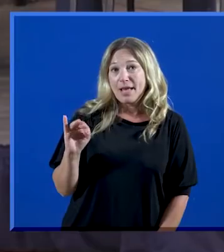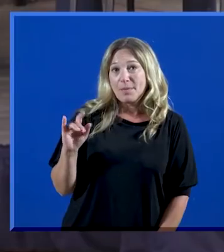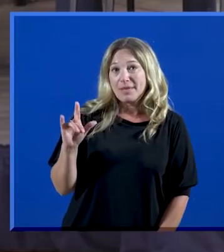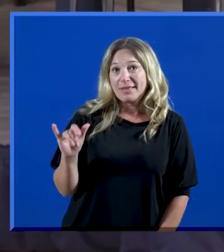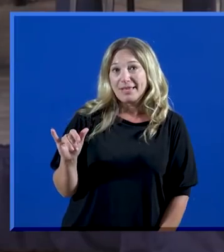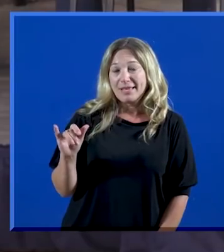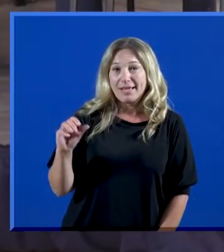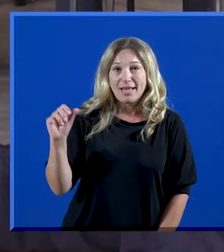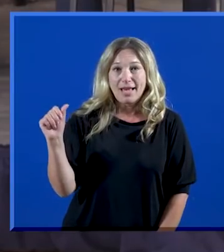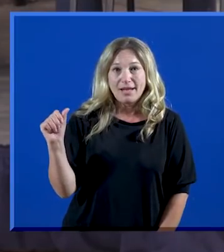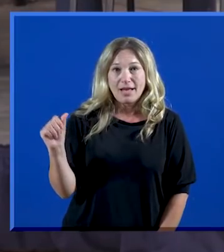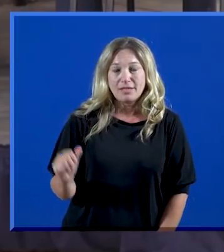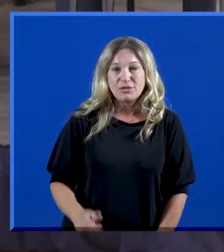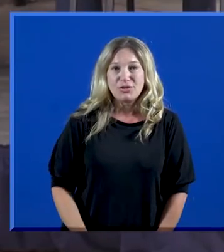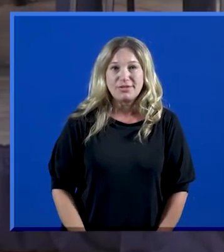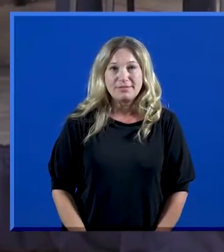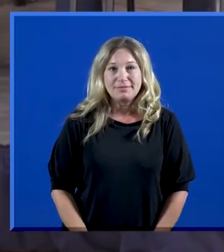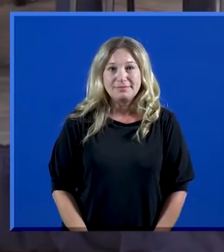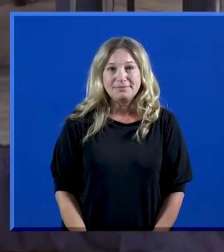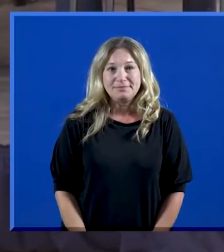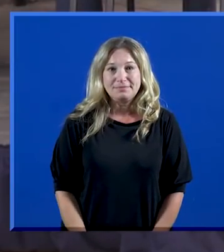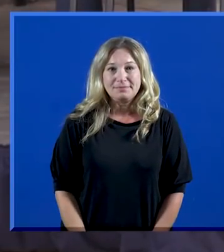Emily Anheuser.